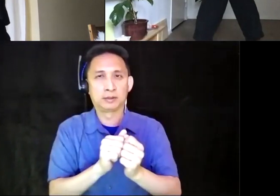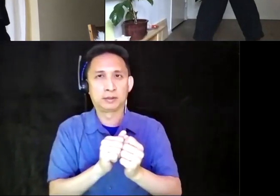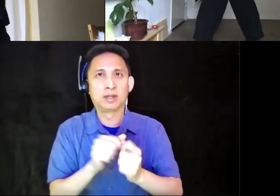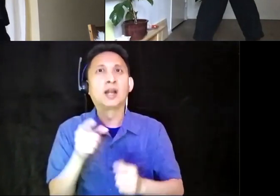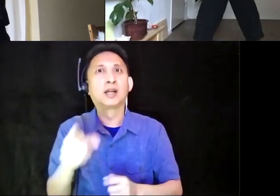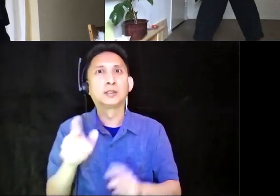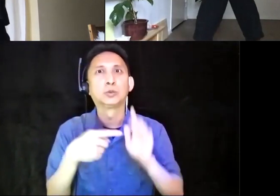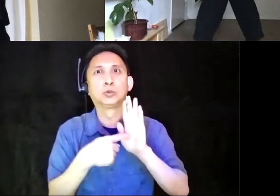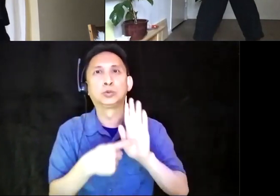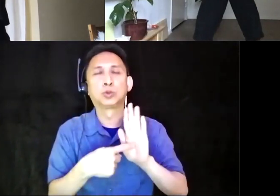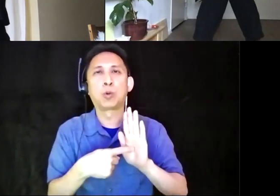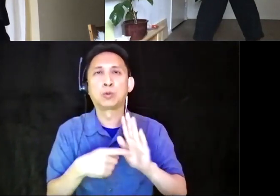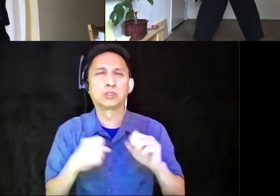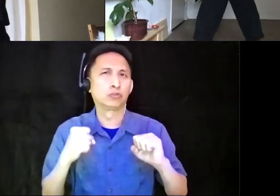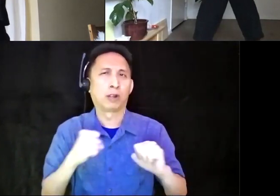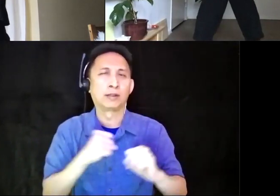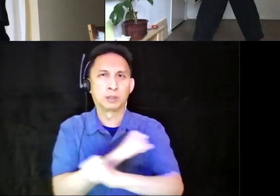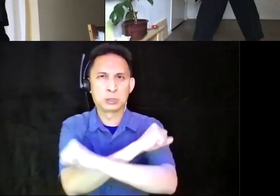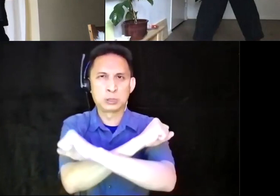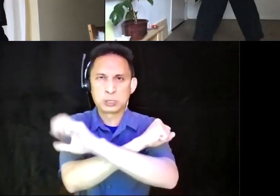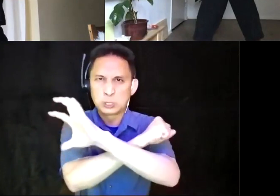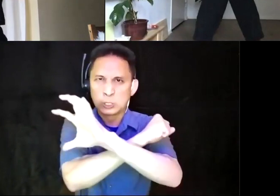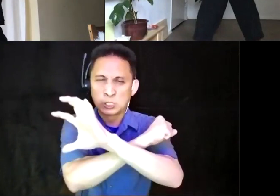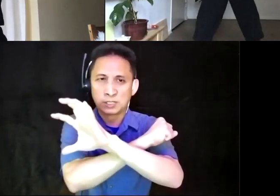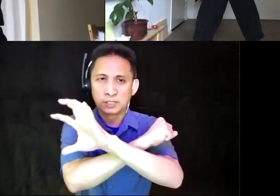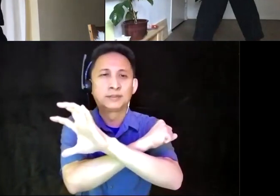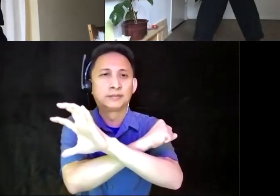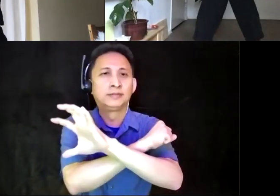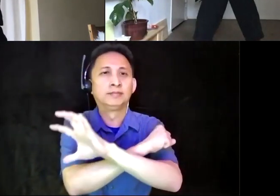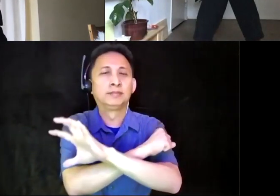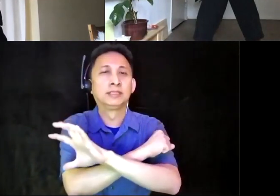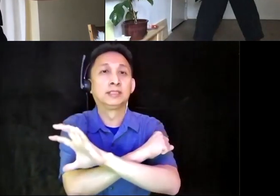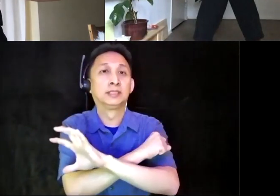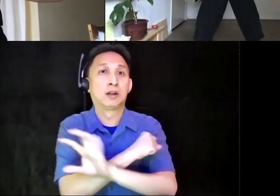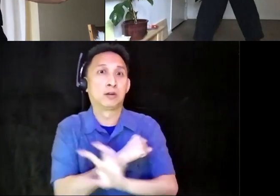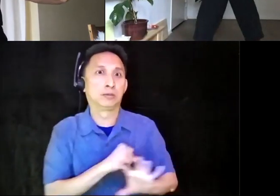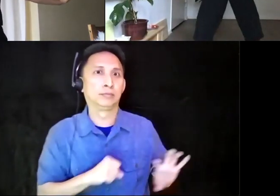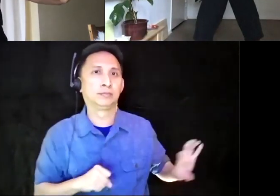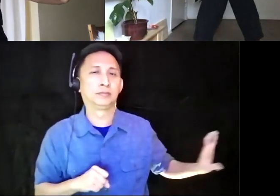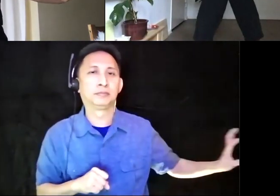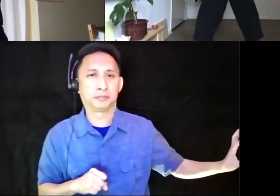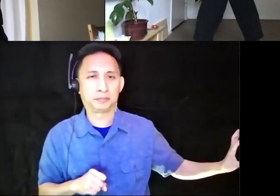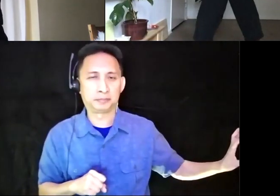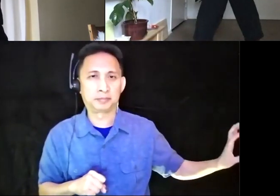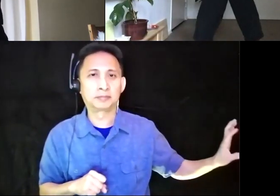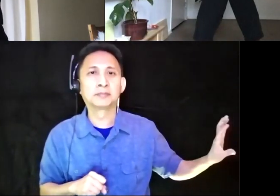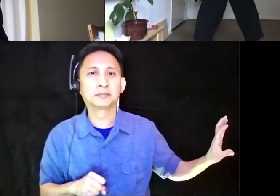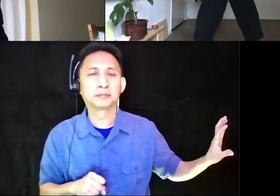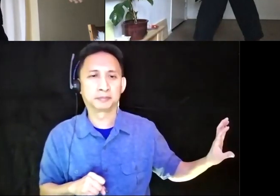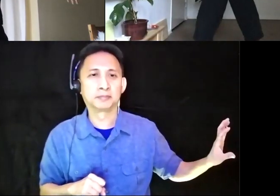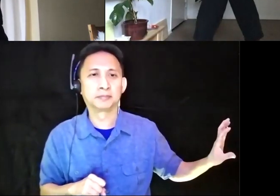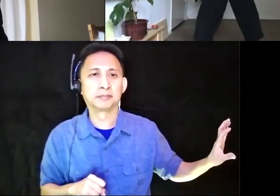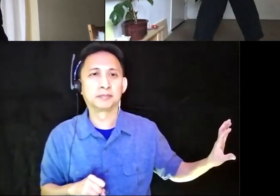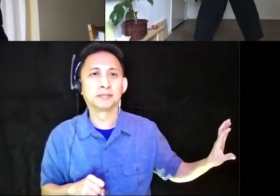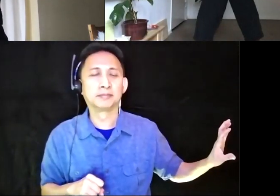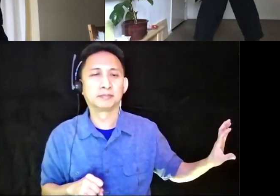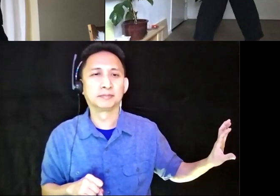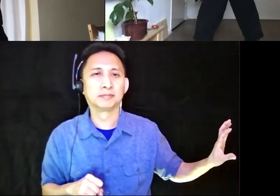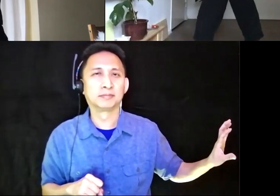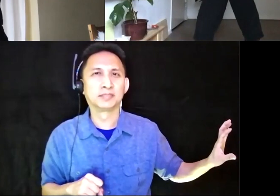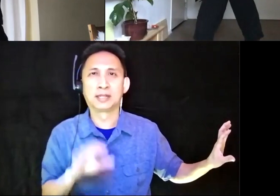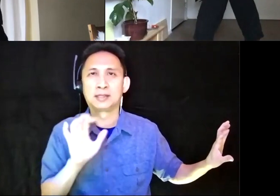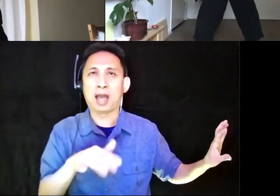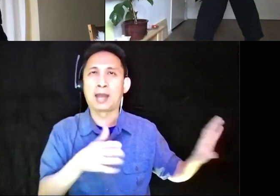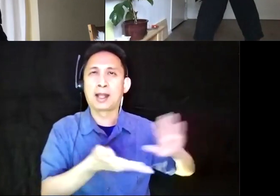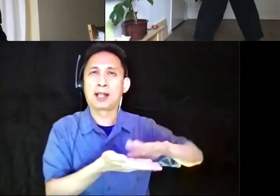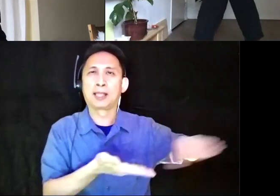our arms. The claw comes out to the side. Clear a path, and